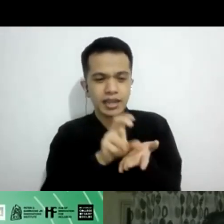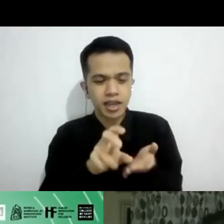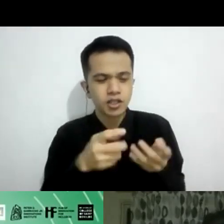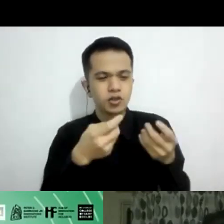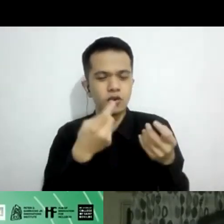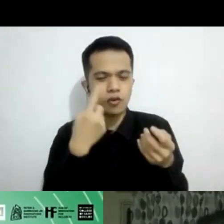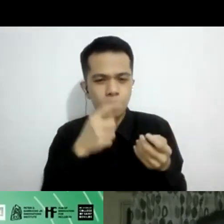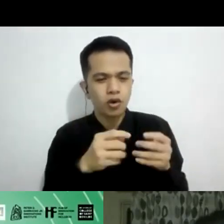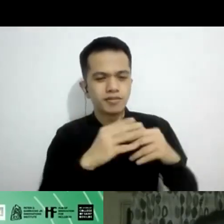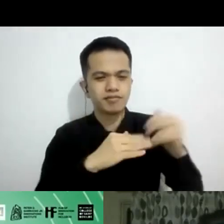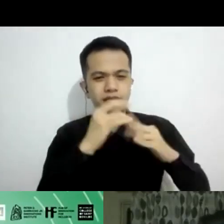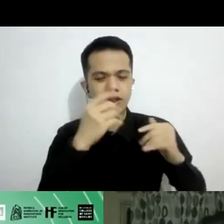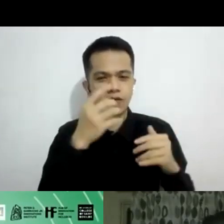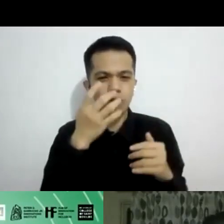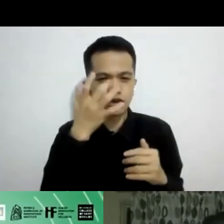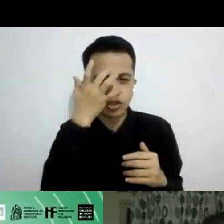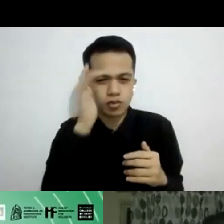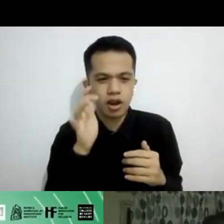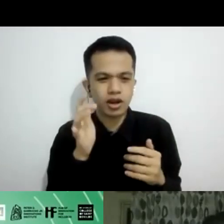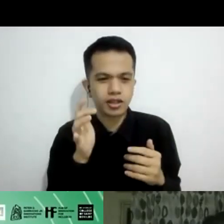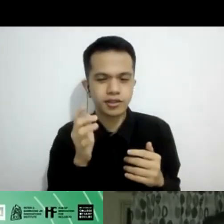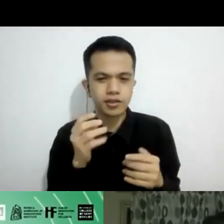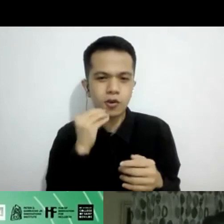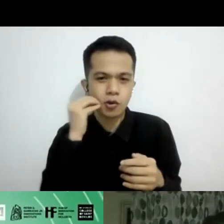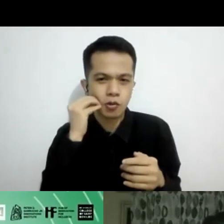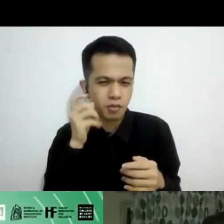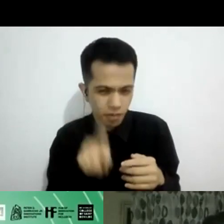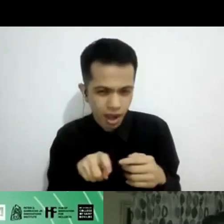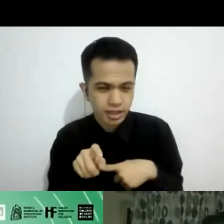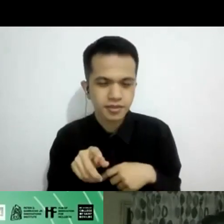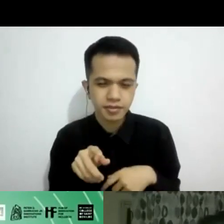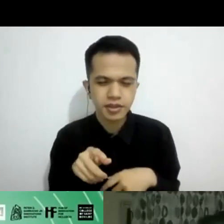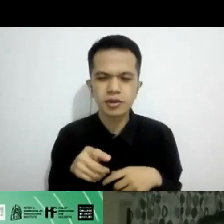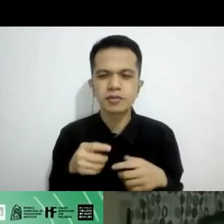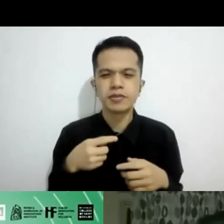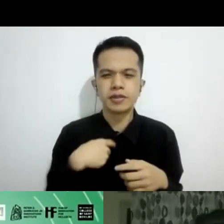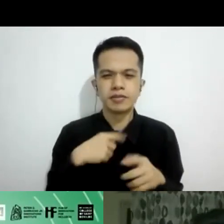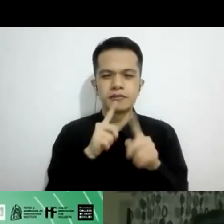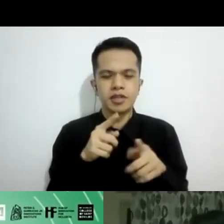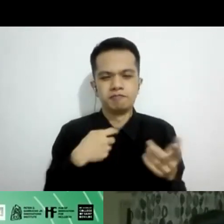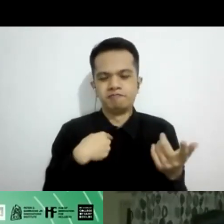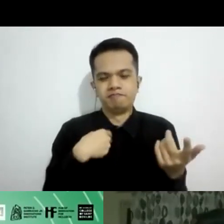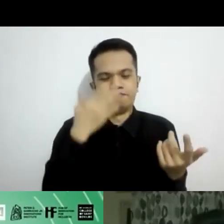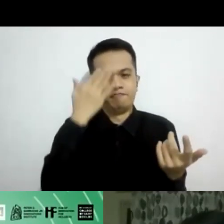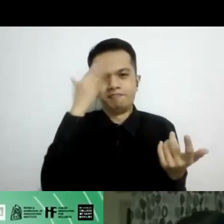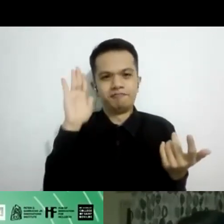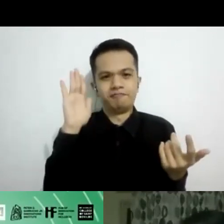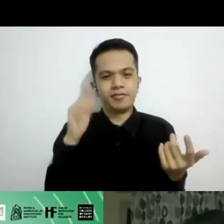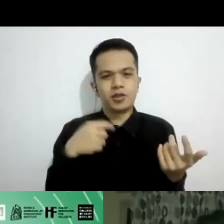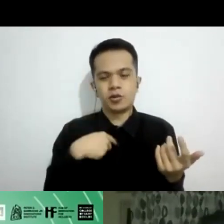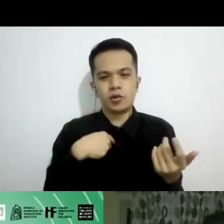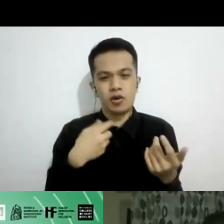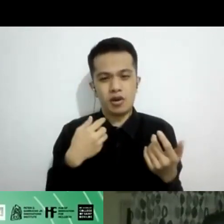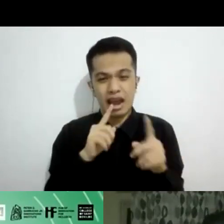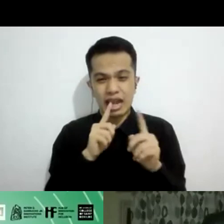and building a smart home? Okay. I think the fair question there is, I don't know. There's no solid answer